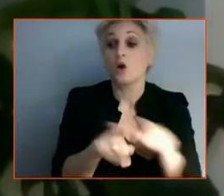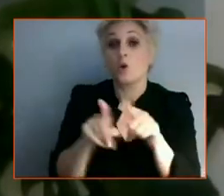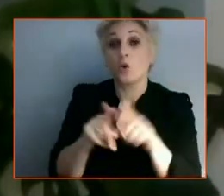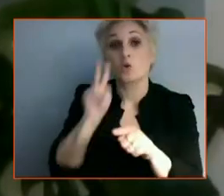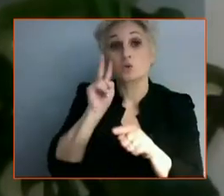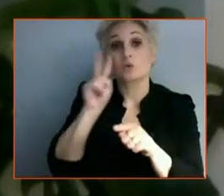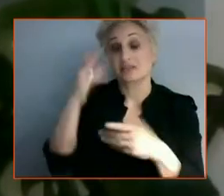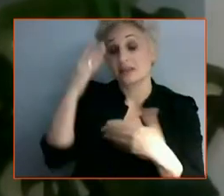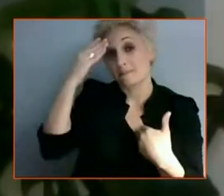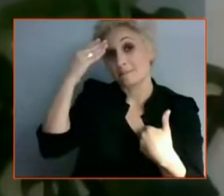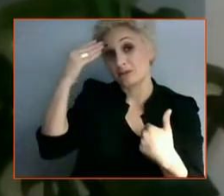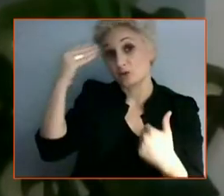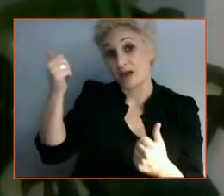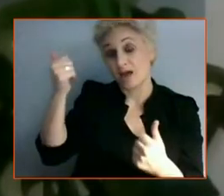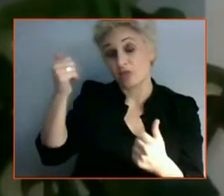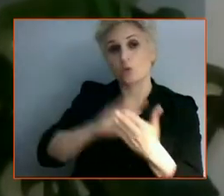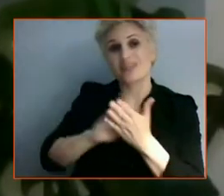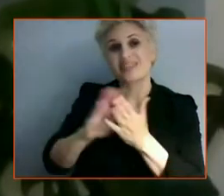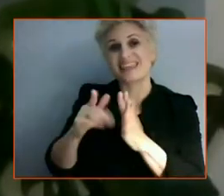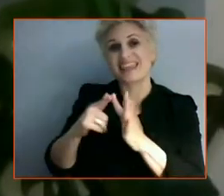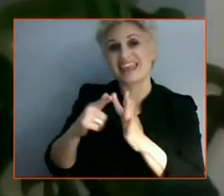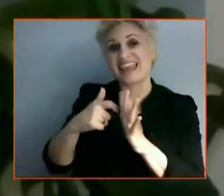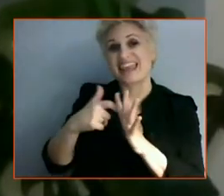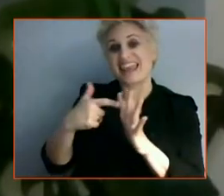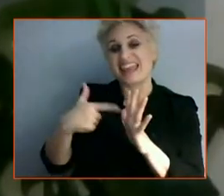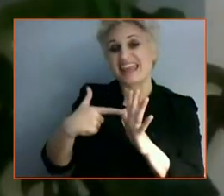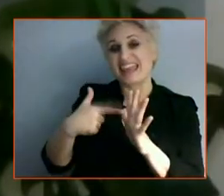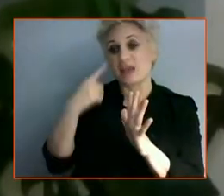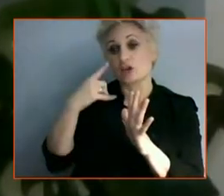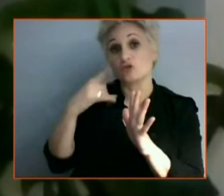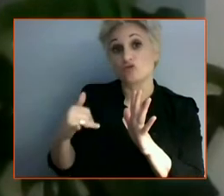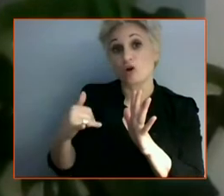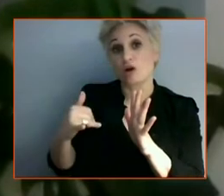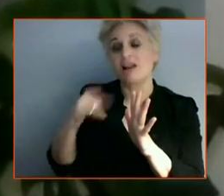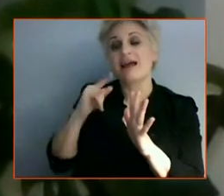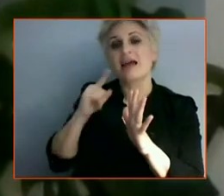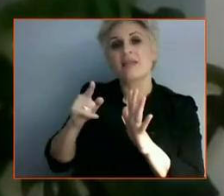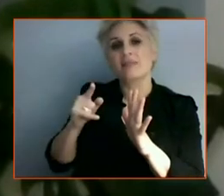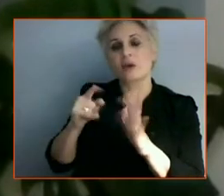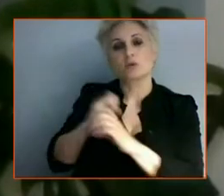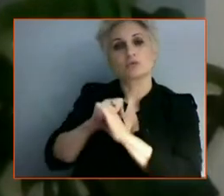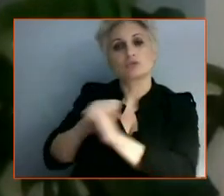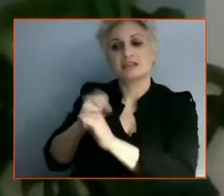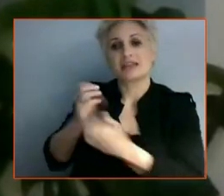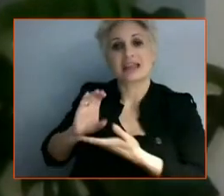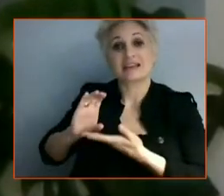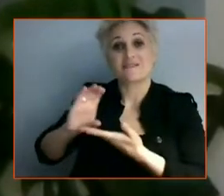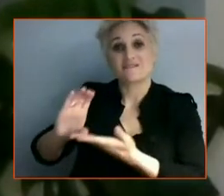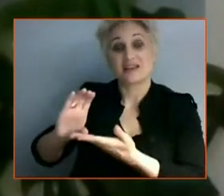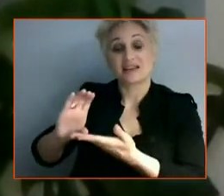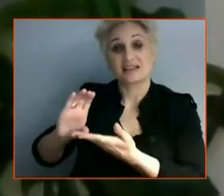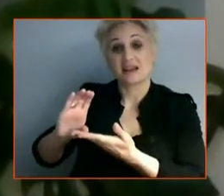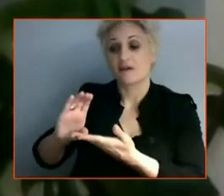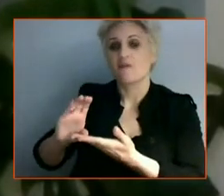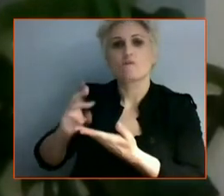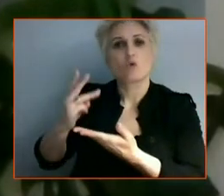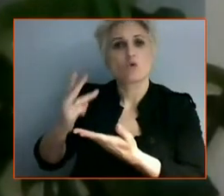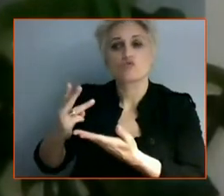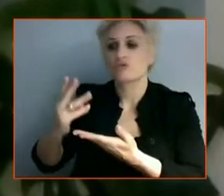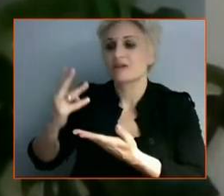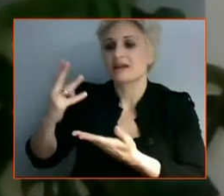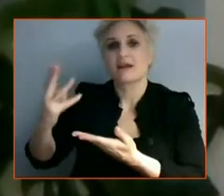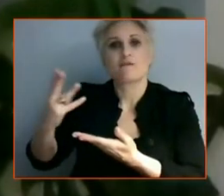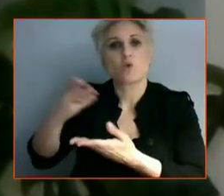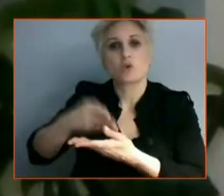PECI pilot, which has a dedicated funding for 3 to 4 years or so. So we can do the same thing with